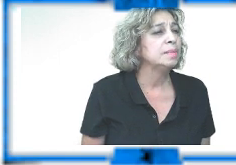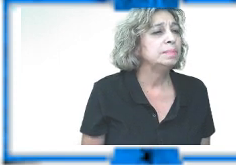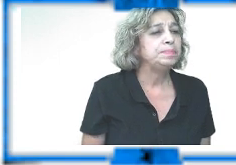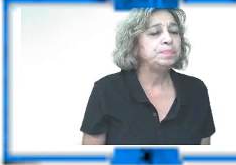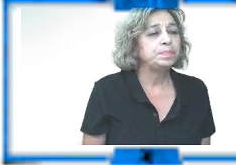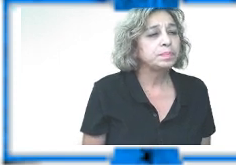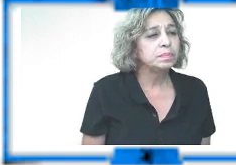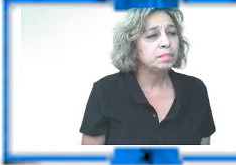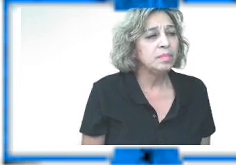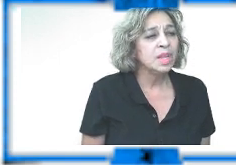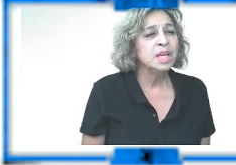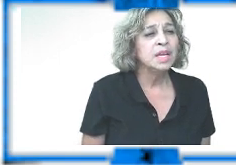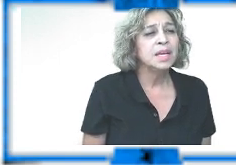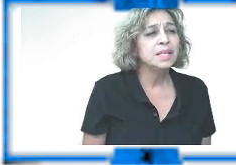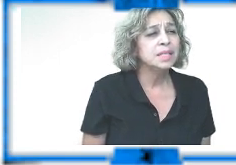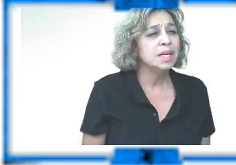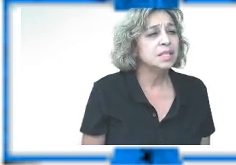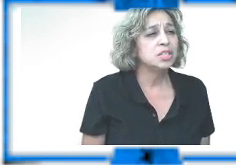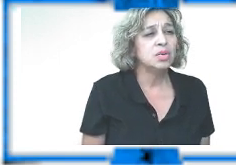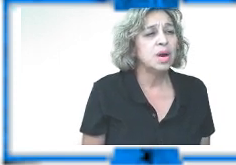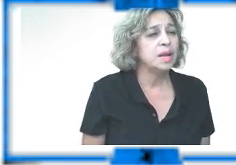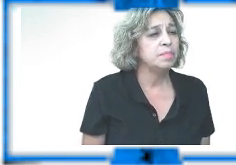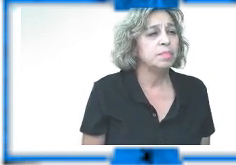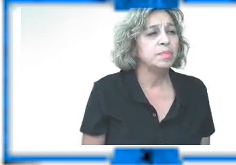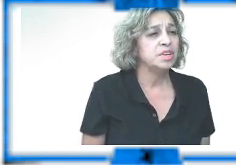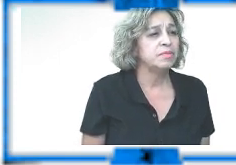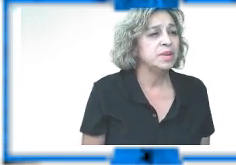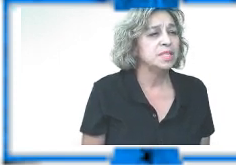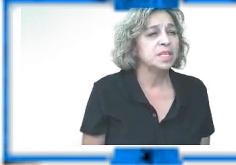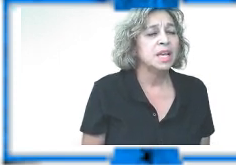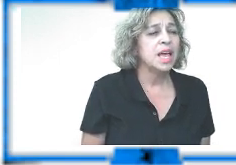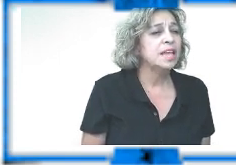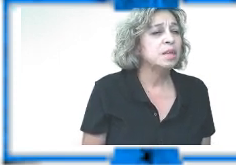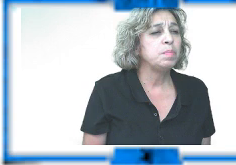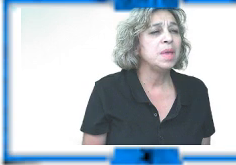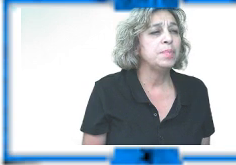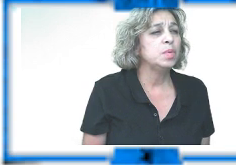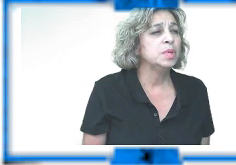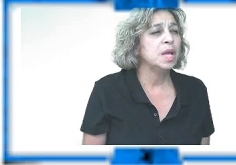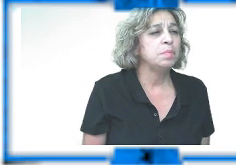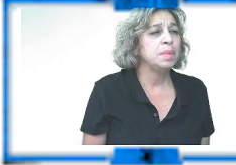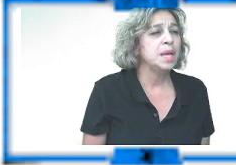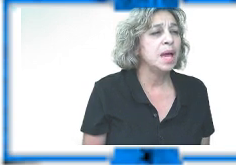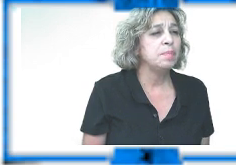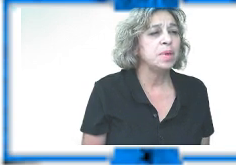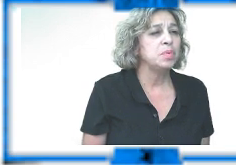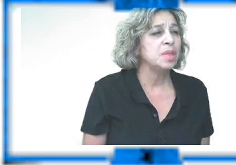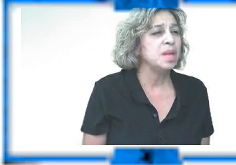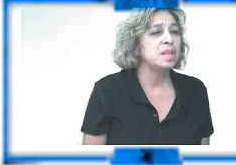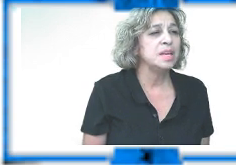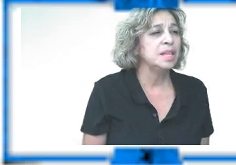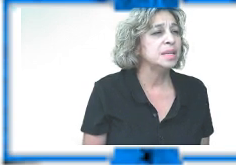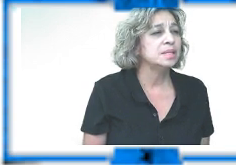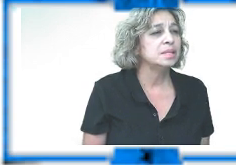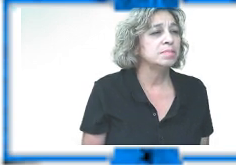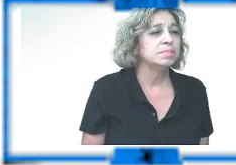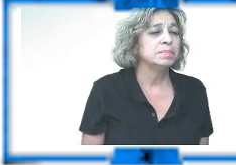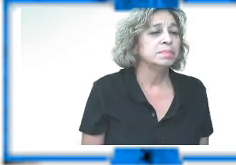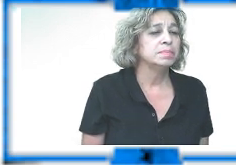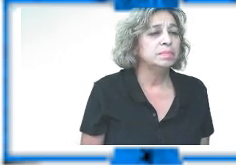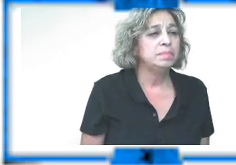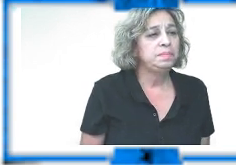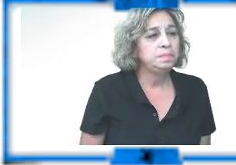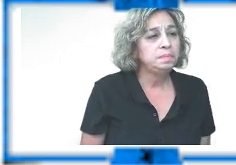high. He set it so high, dear friends, and the people will not be happy with anything less.